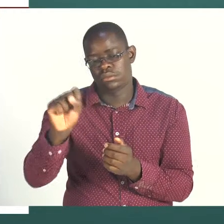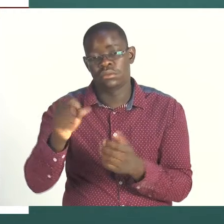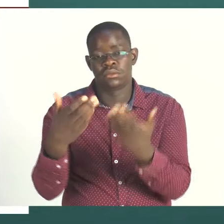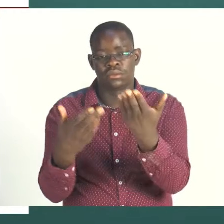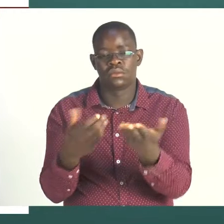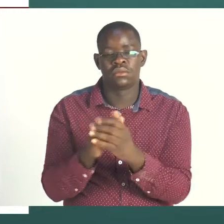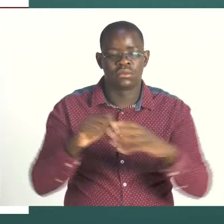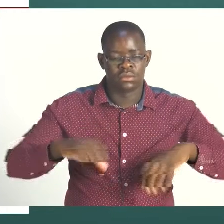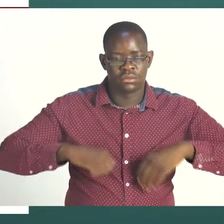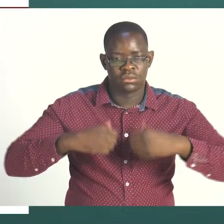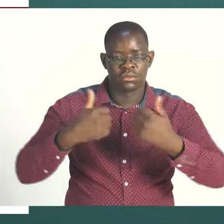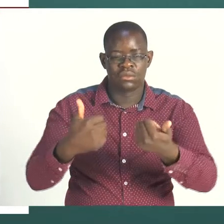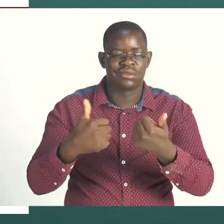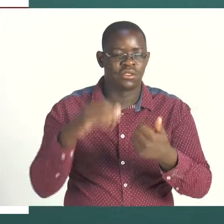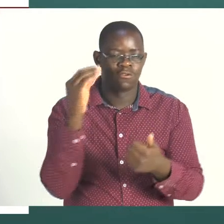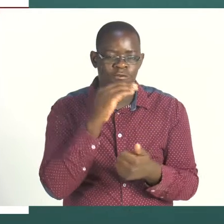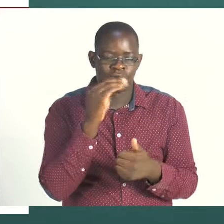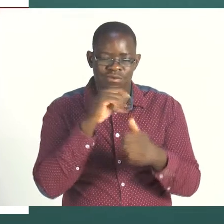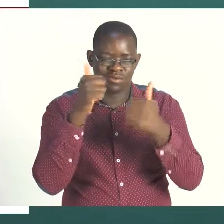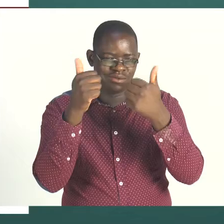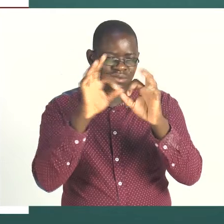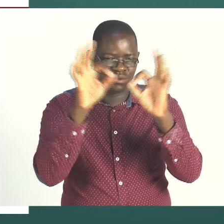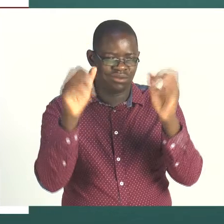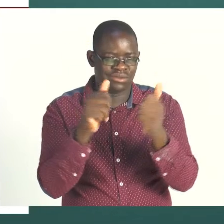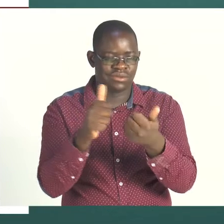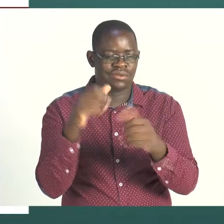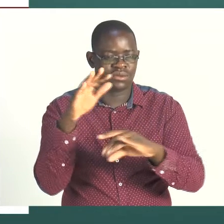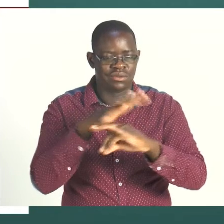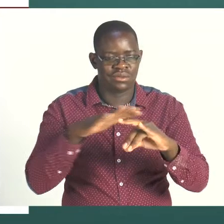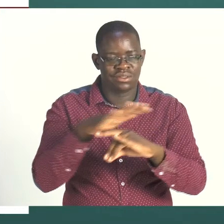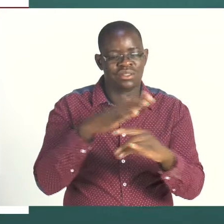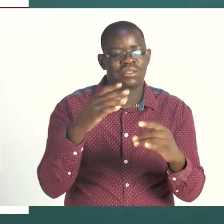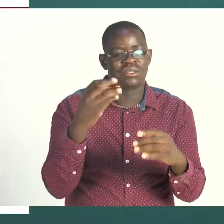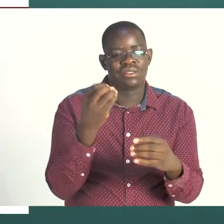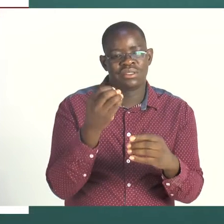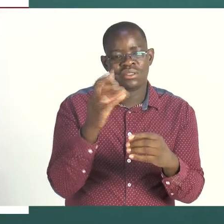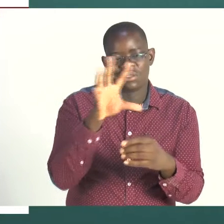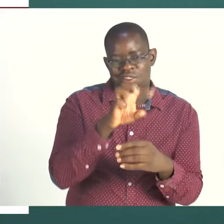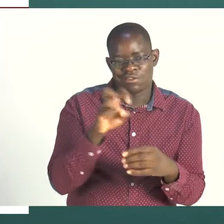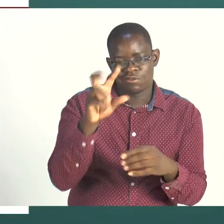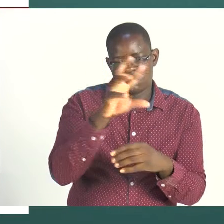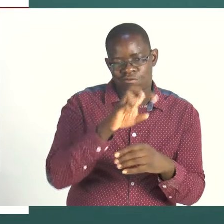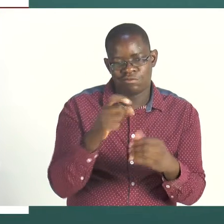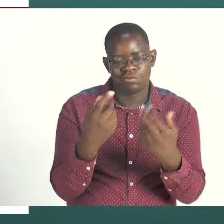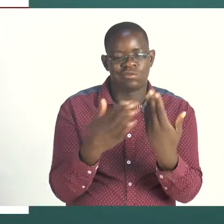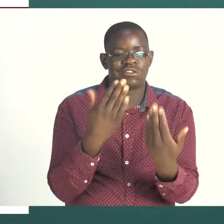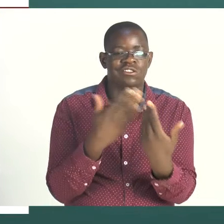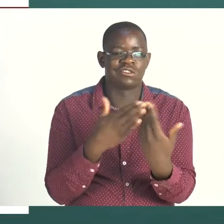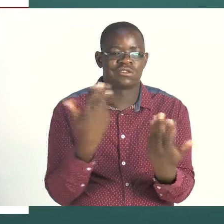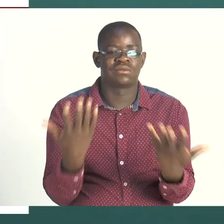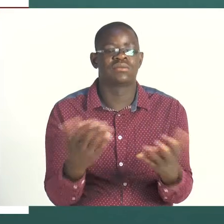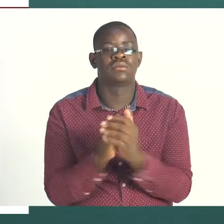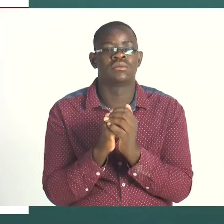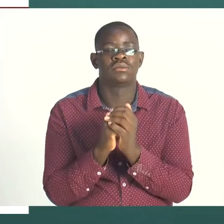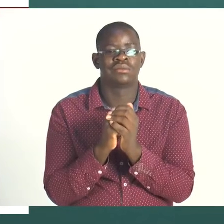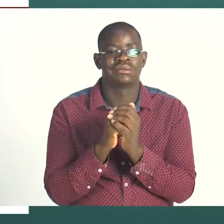are very healthy and delicious to livestock, and they digest easily compared to annual grasses. Now